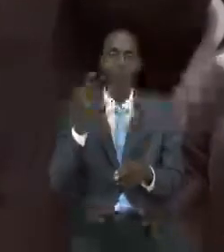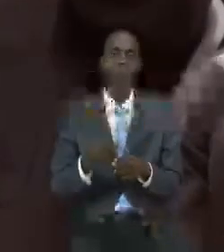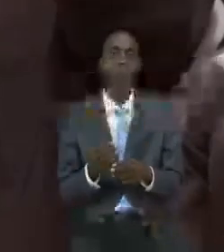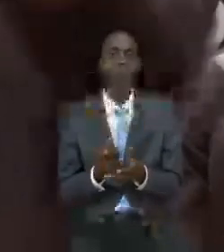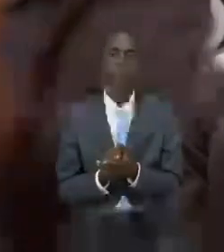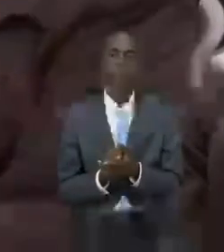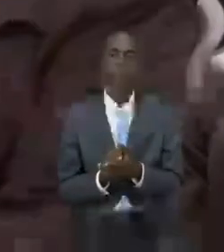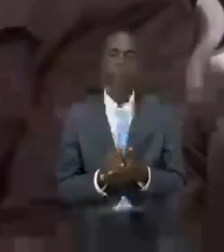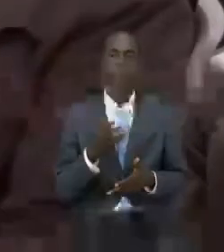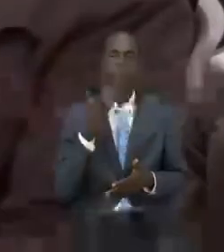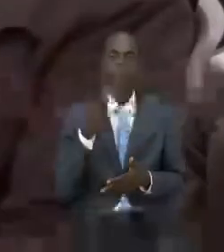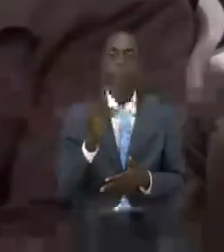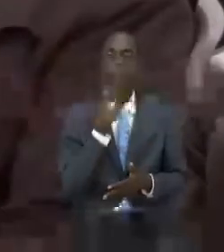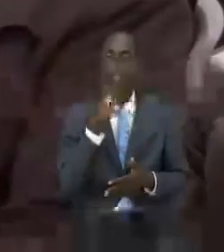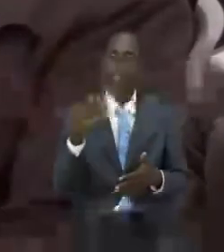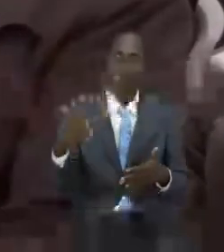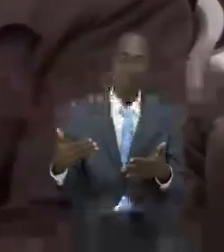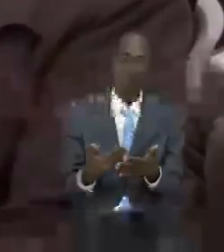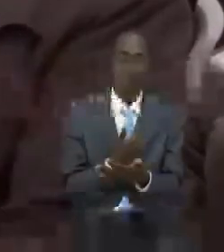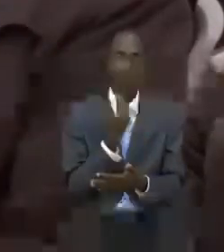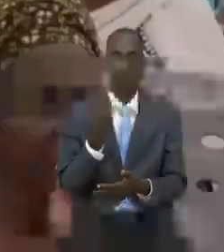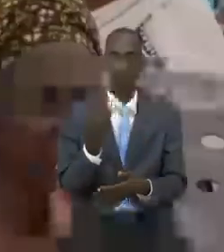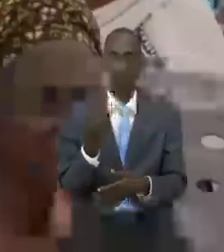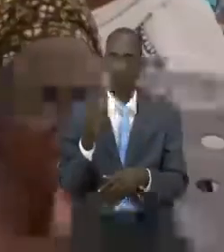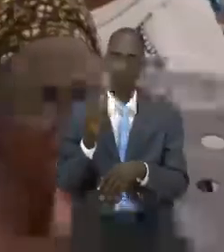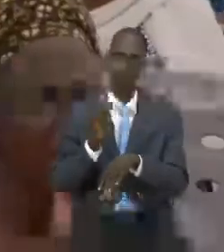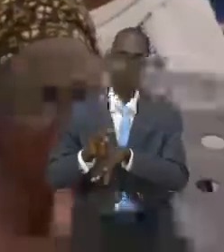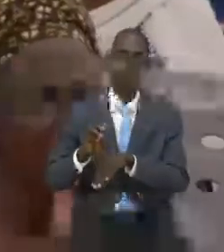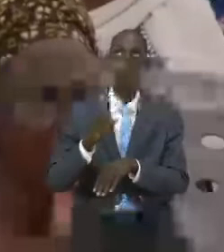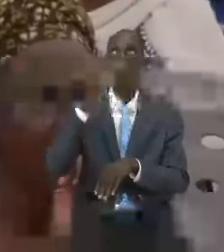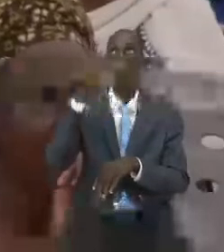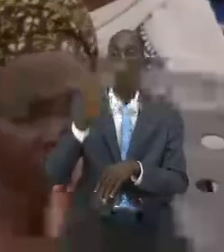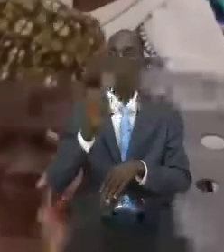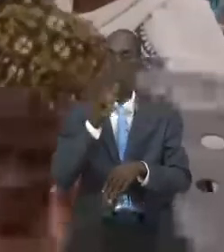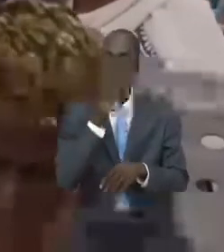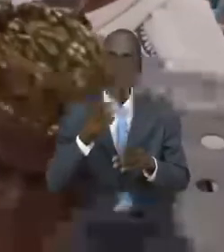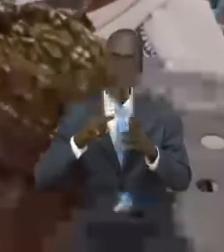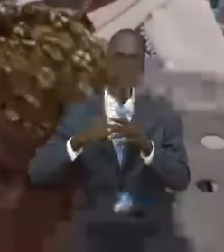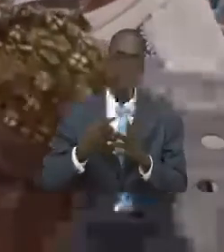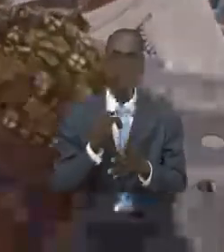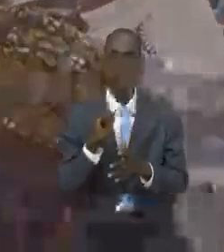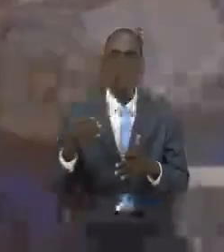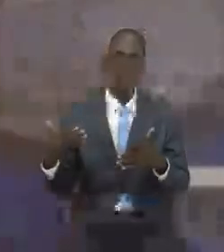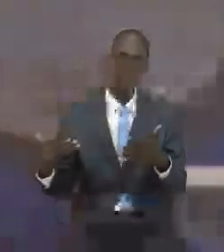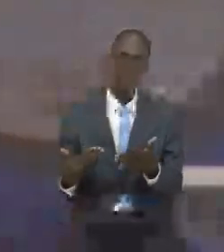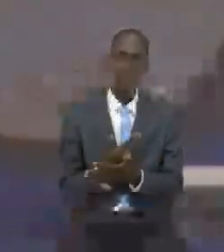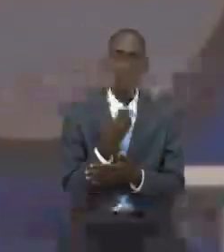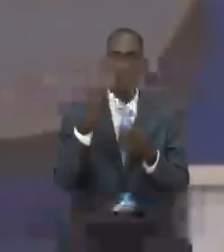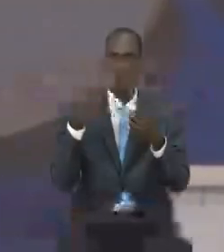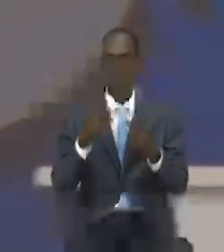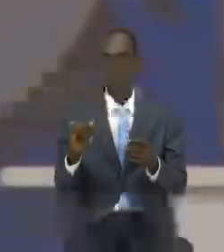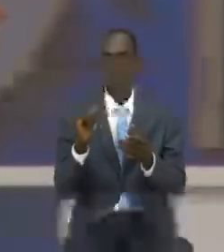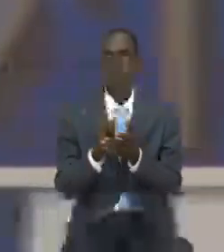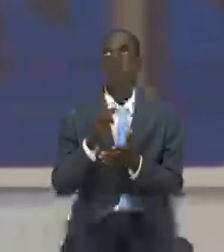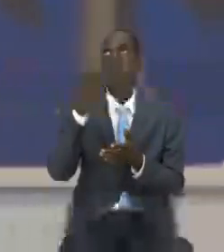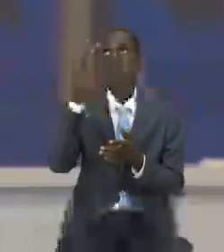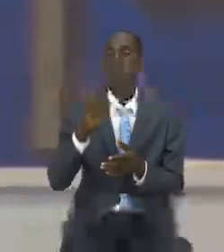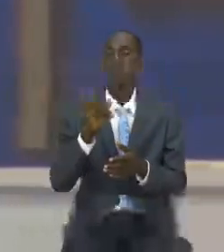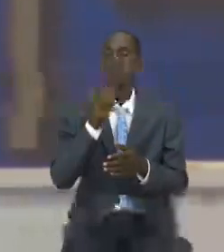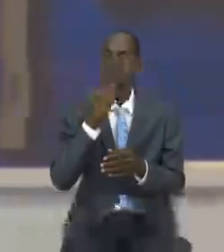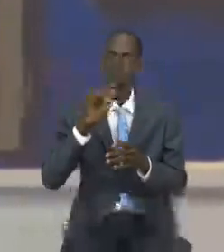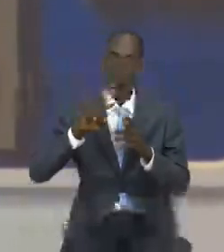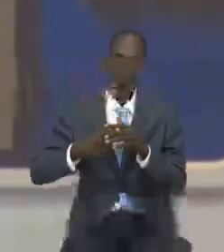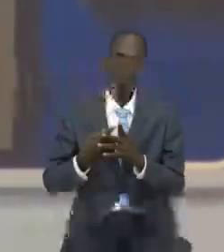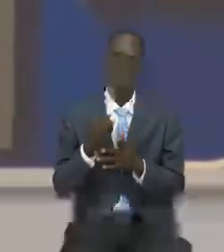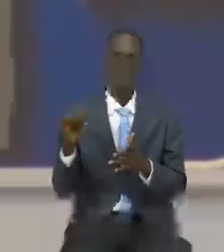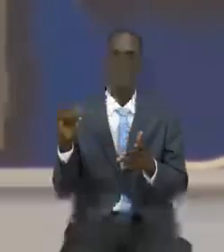There's a new ministry the Lord is raising up. A new army the Lord is raising up. And a new endeavor